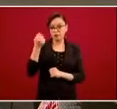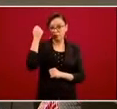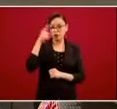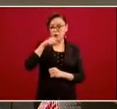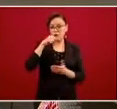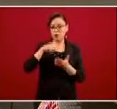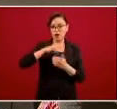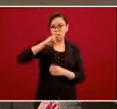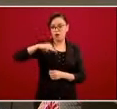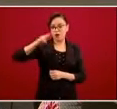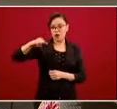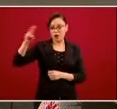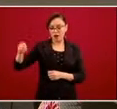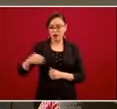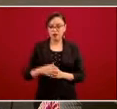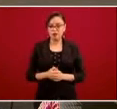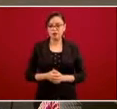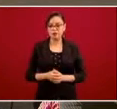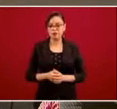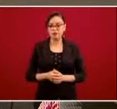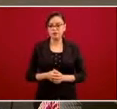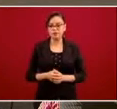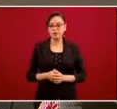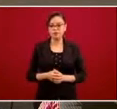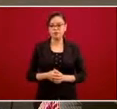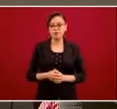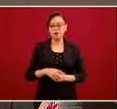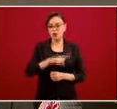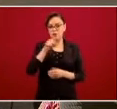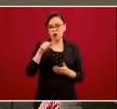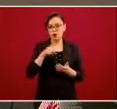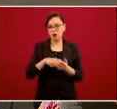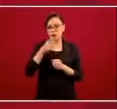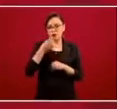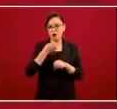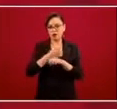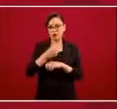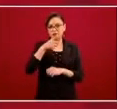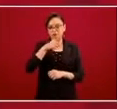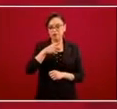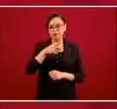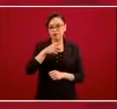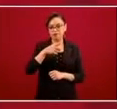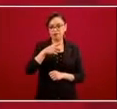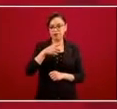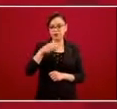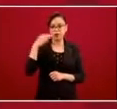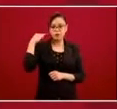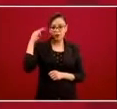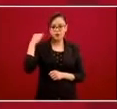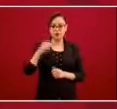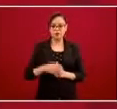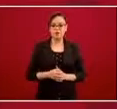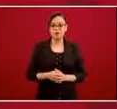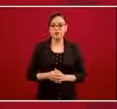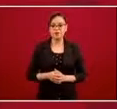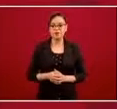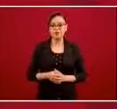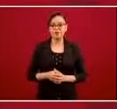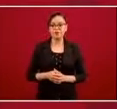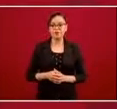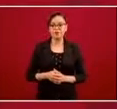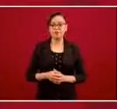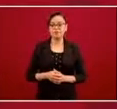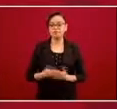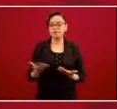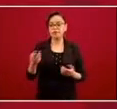the National Technological Institute of Morelia. Obviously, it is in the state of Michoacan.